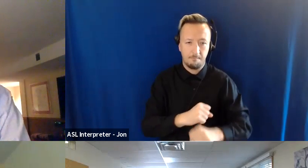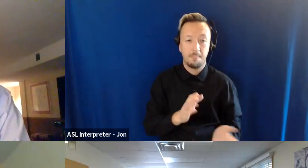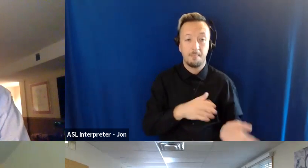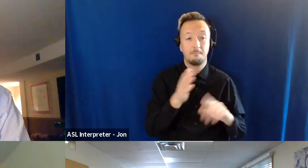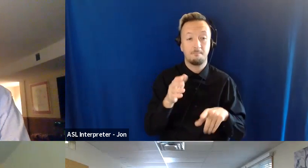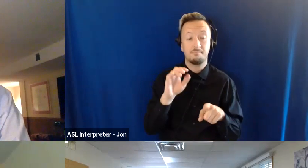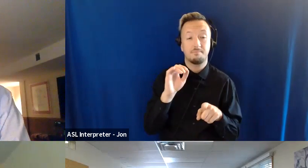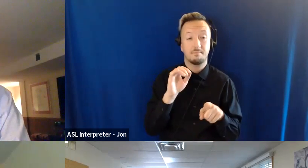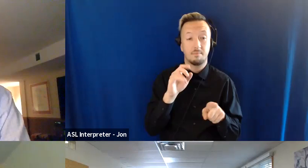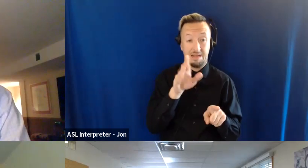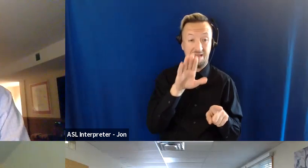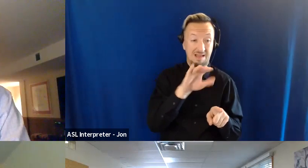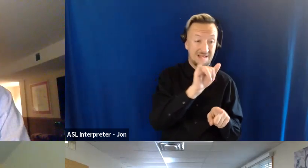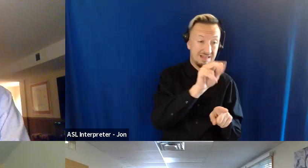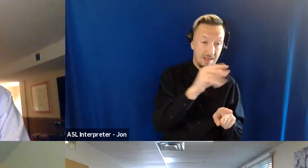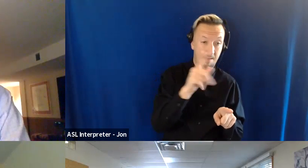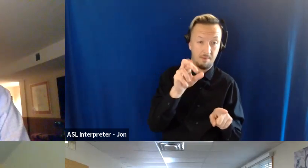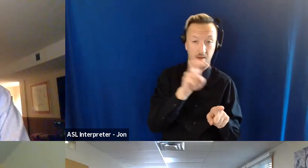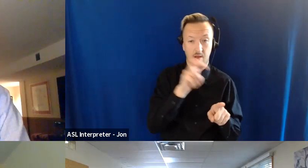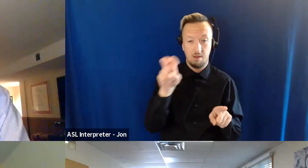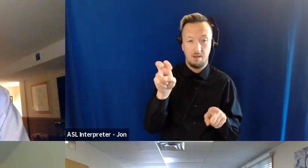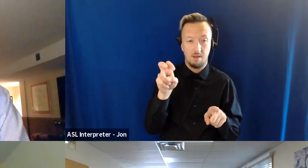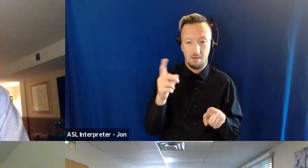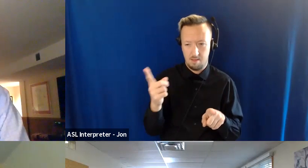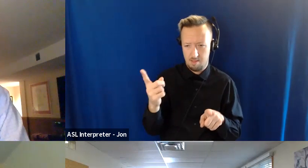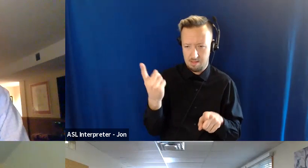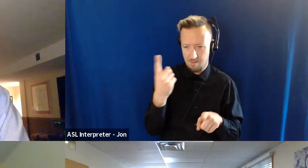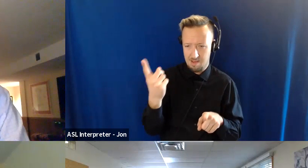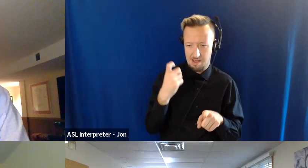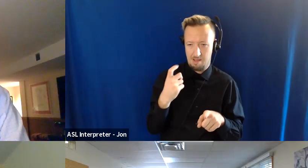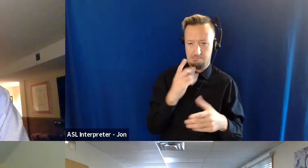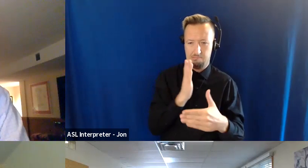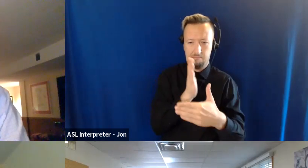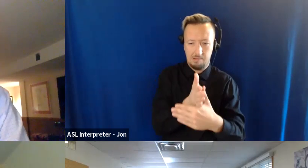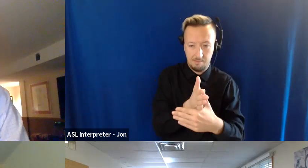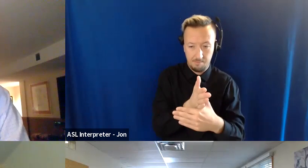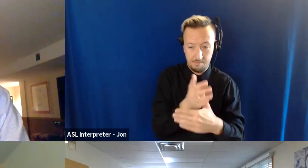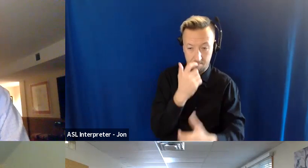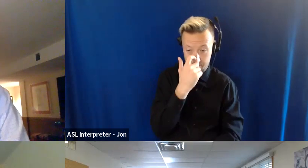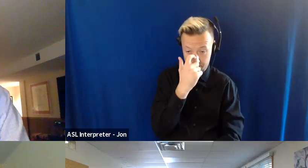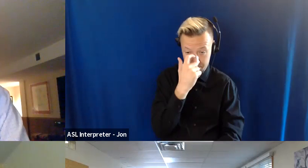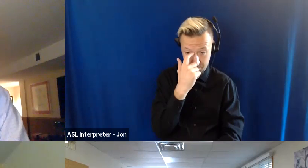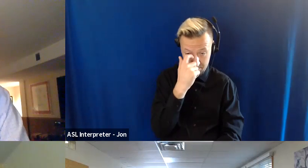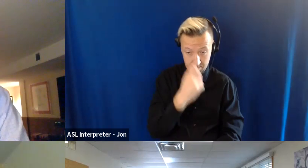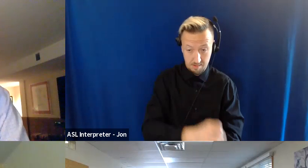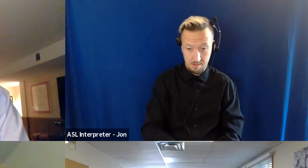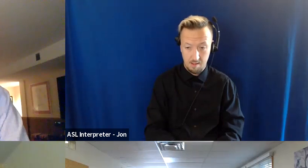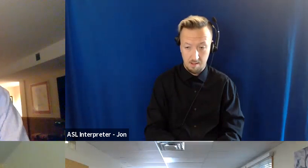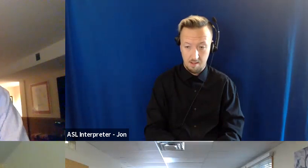before you jump over to Ian, I've been asked to interrupt just briefly to let you know that